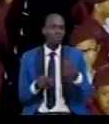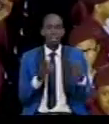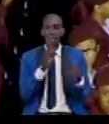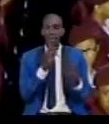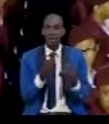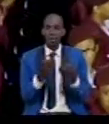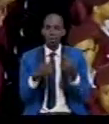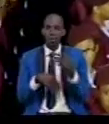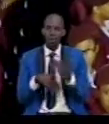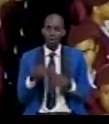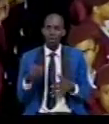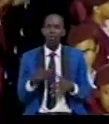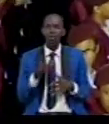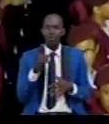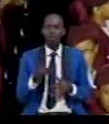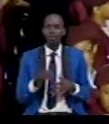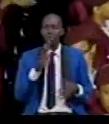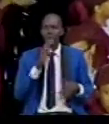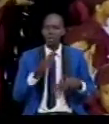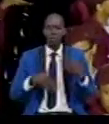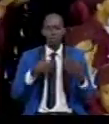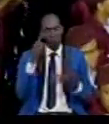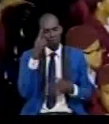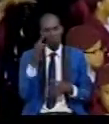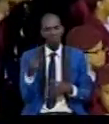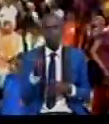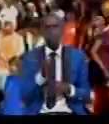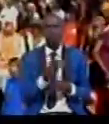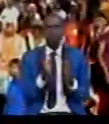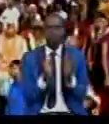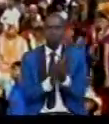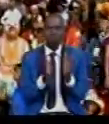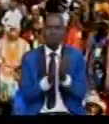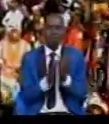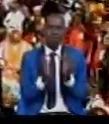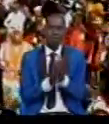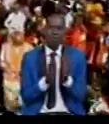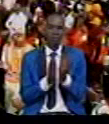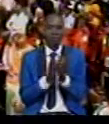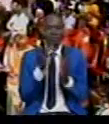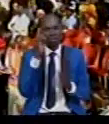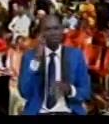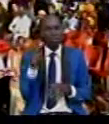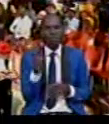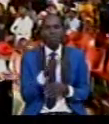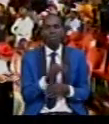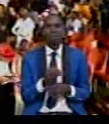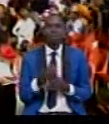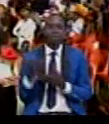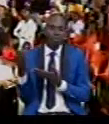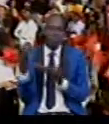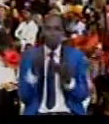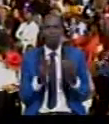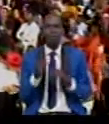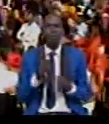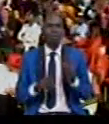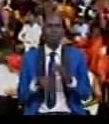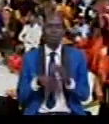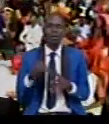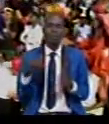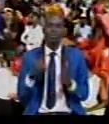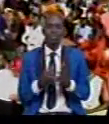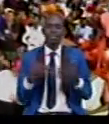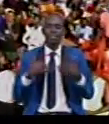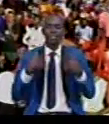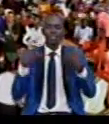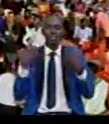Jesus and start responding. Come out. Bring them out. It has happened.